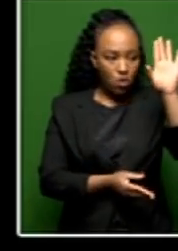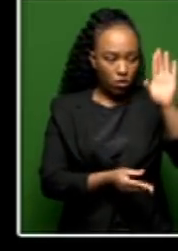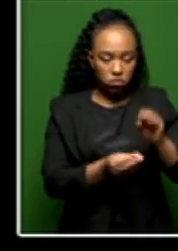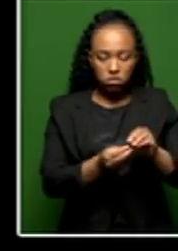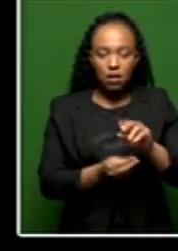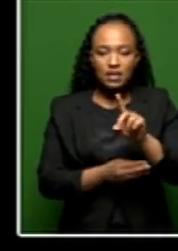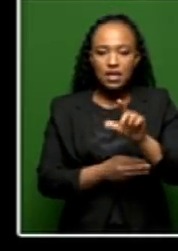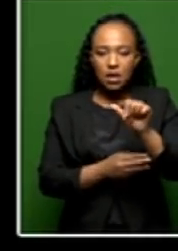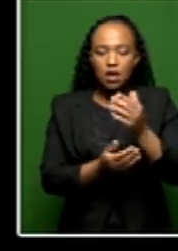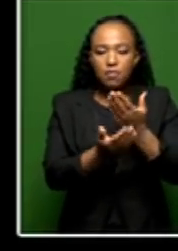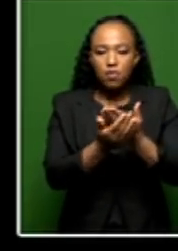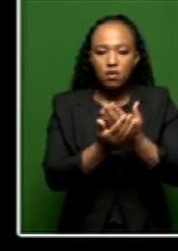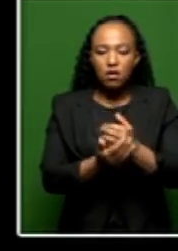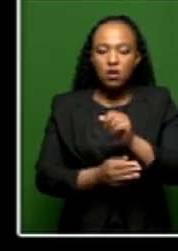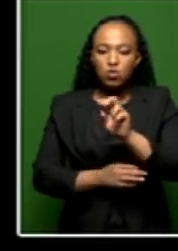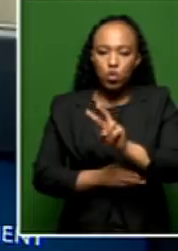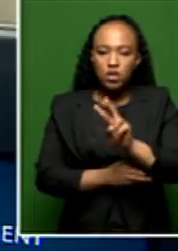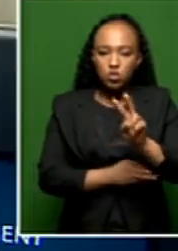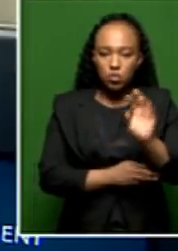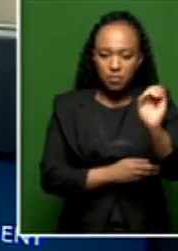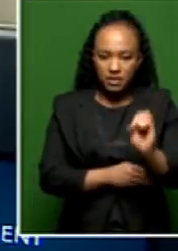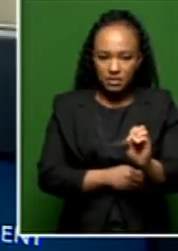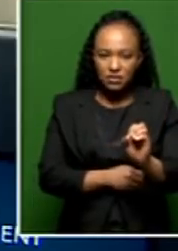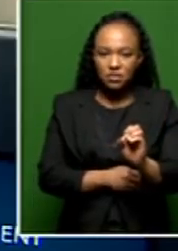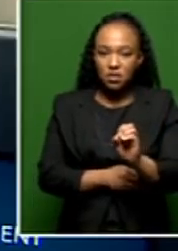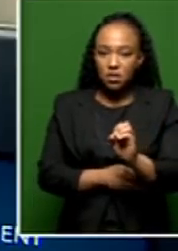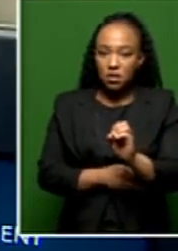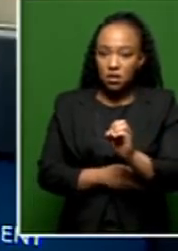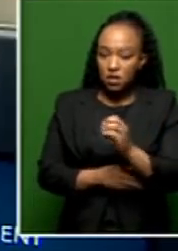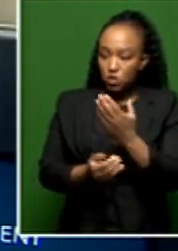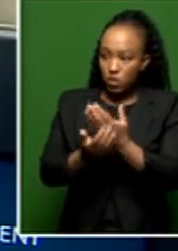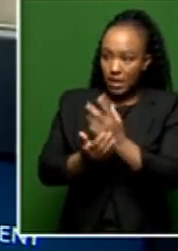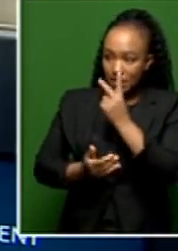and DA would end up with 22%. And you can see the last